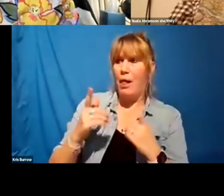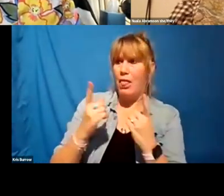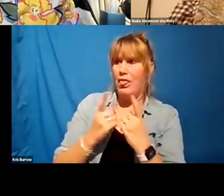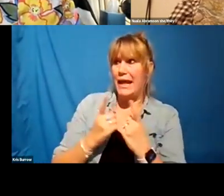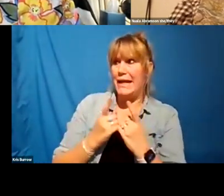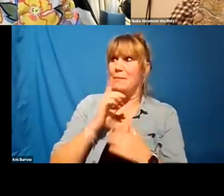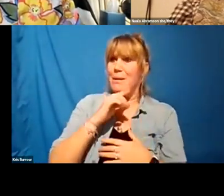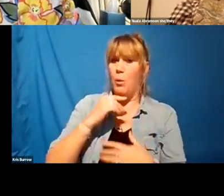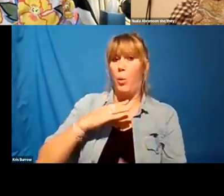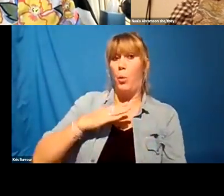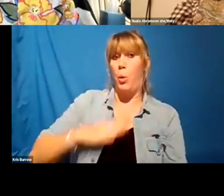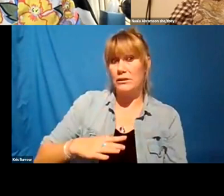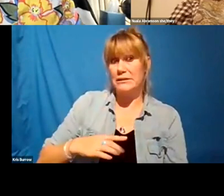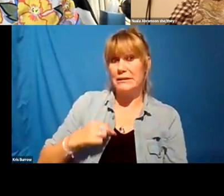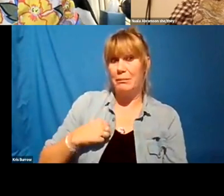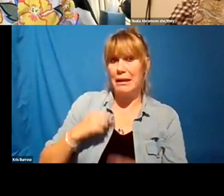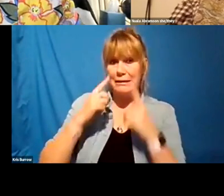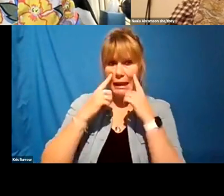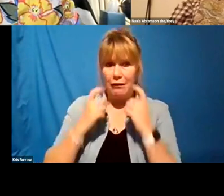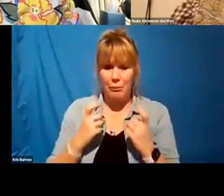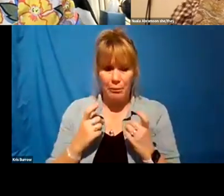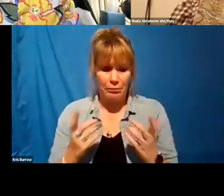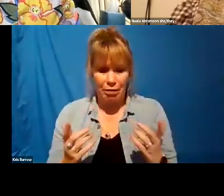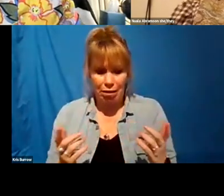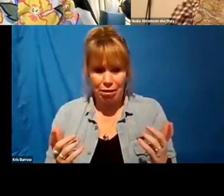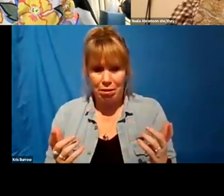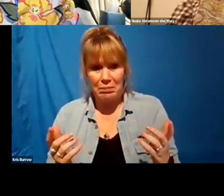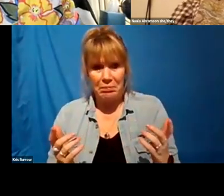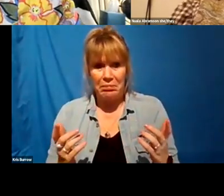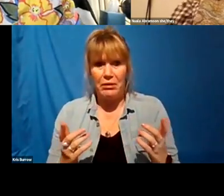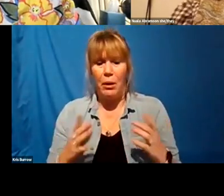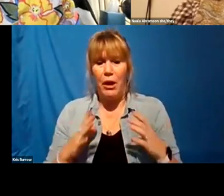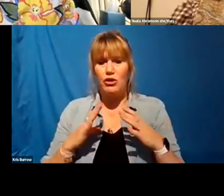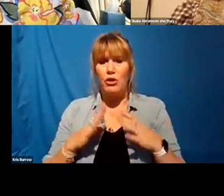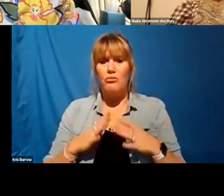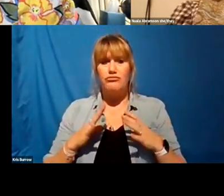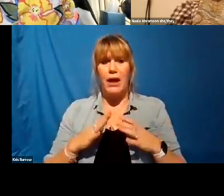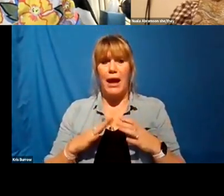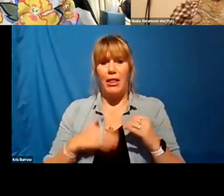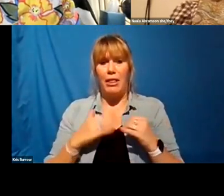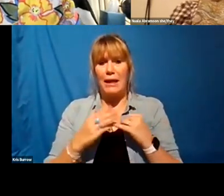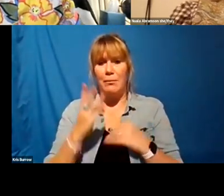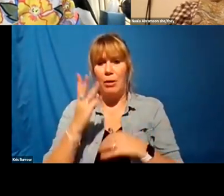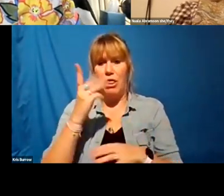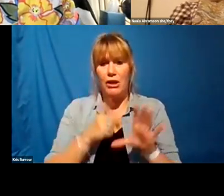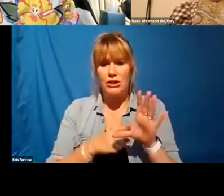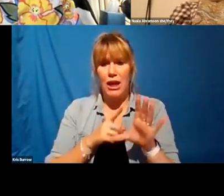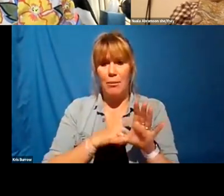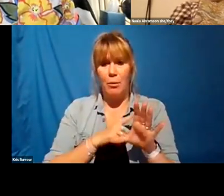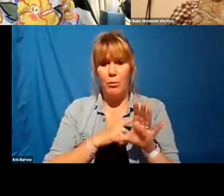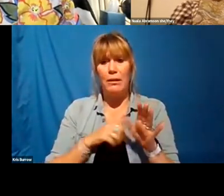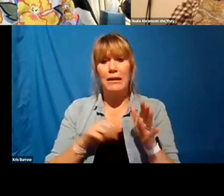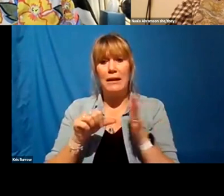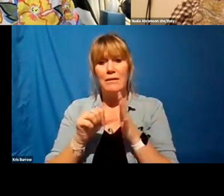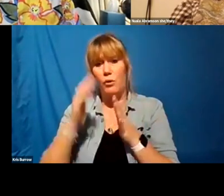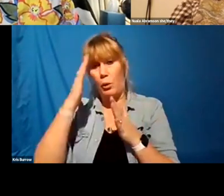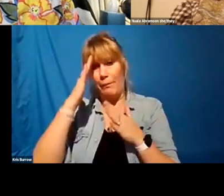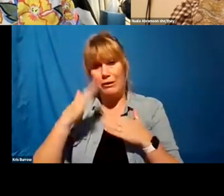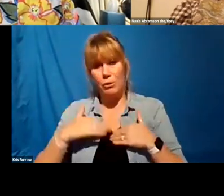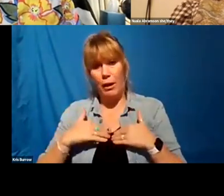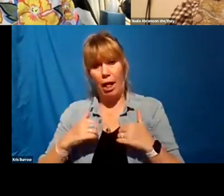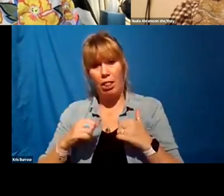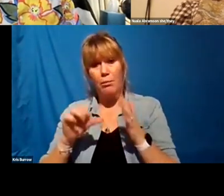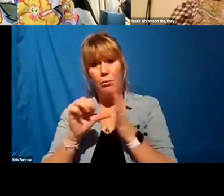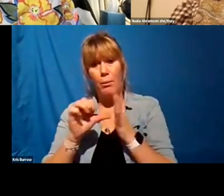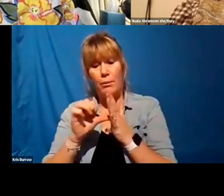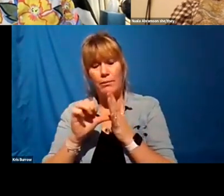And I took a break at the end of my third year because I also had really difficult mental health problems. And I think